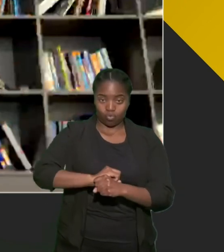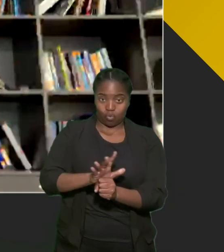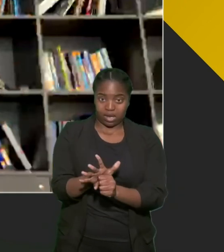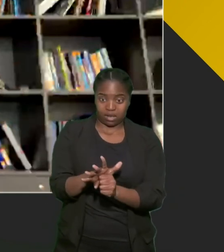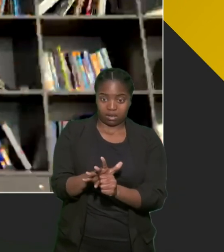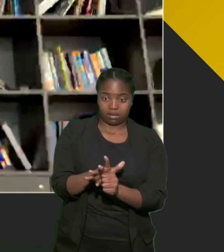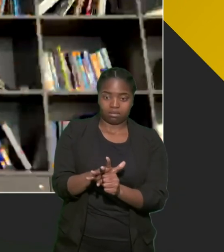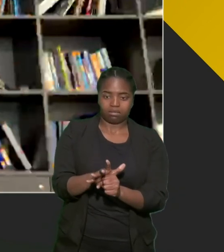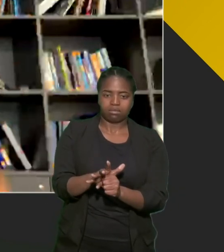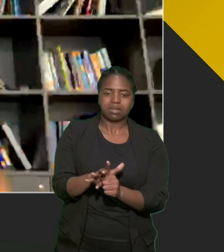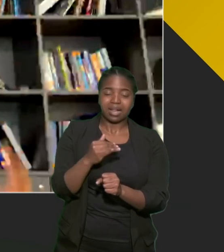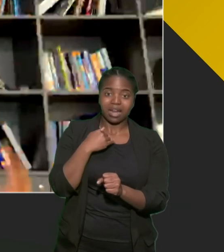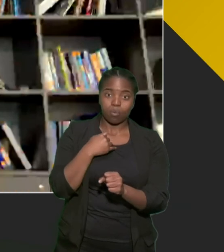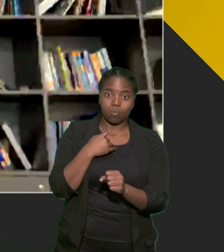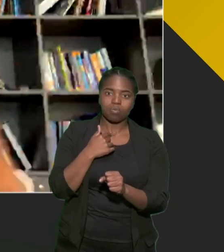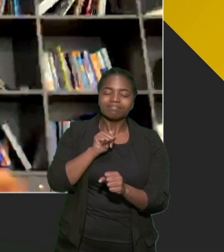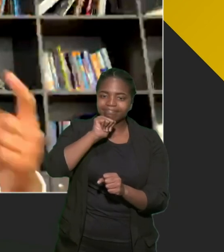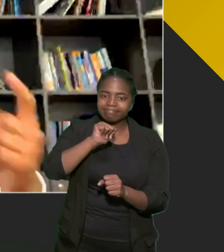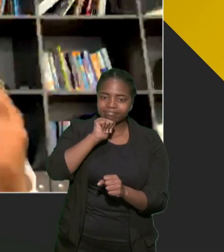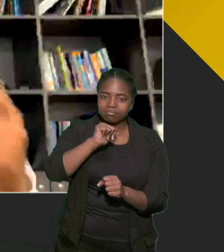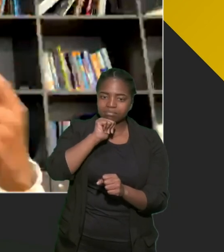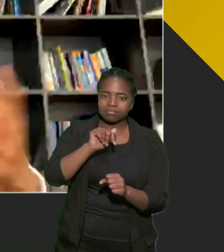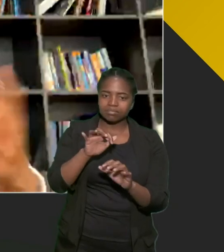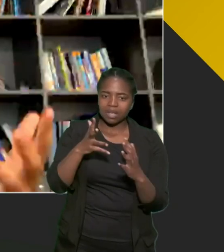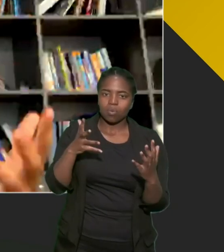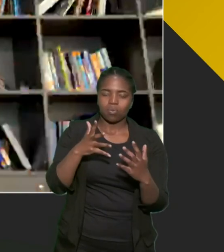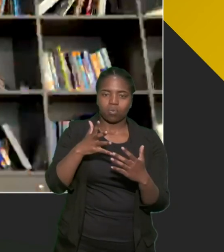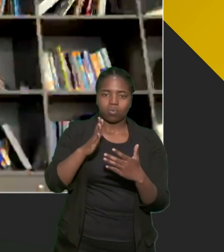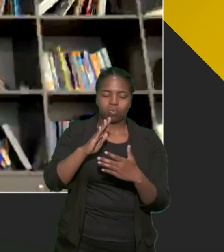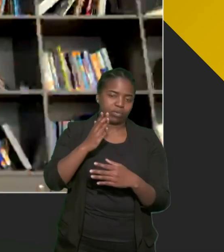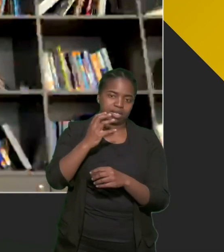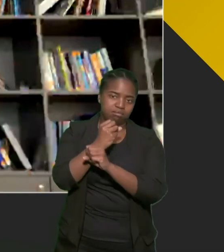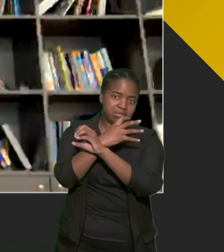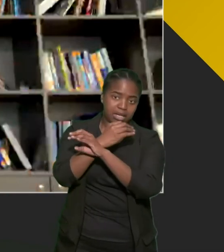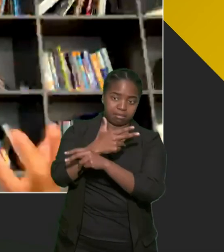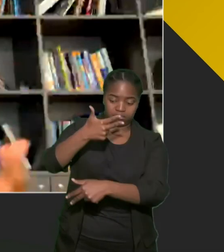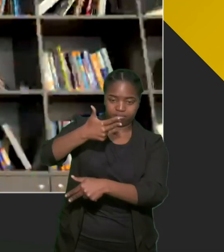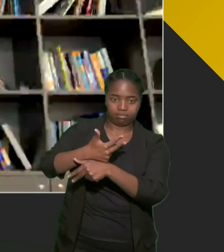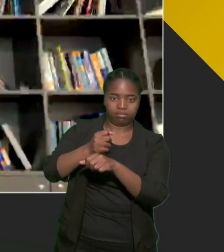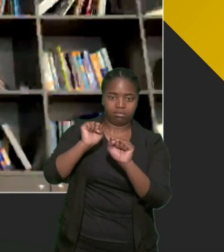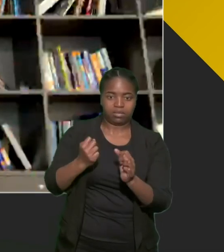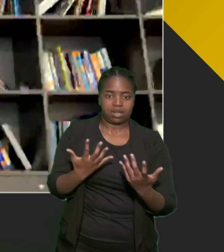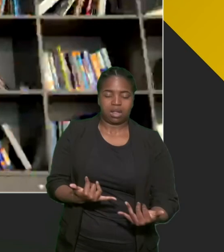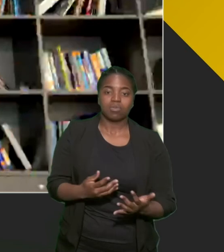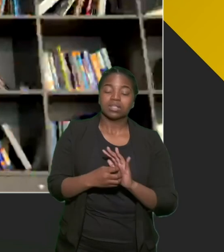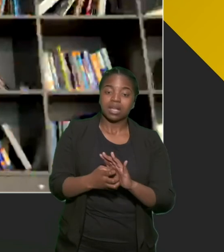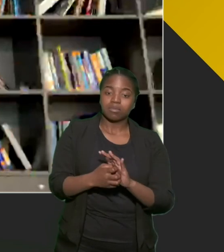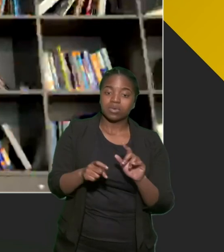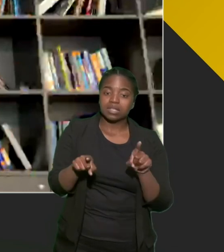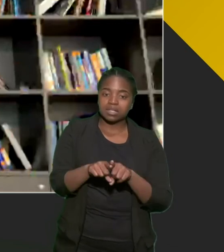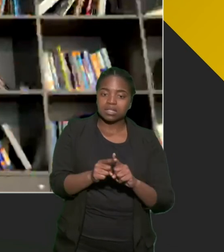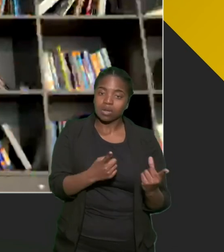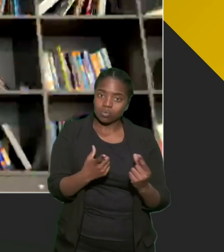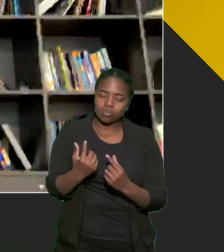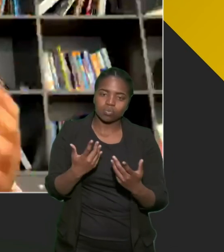think, has really forced us to question how we really do things, right? Right now, what I've been doing, for example, with the Leaders